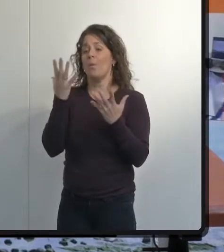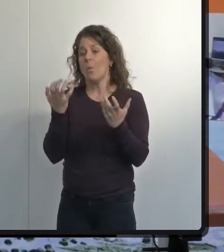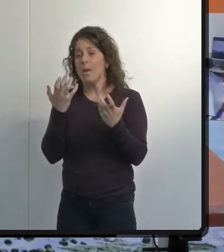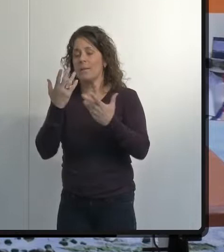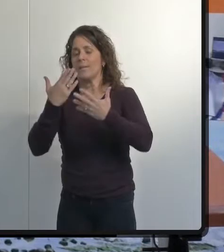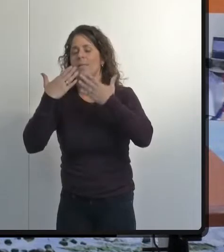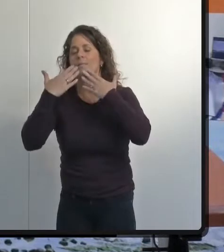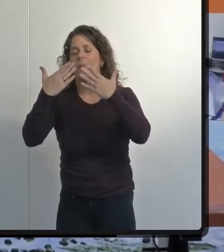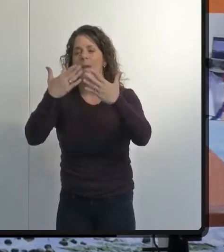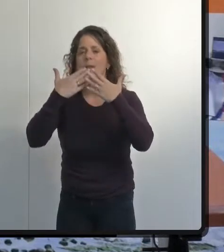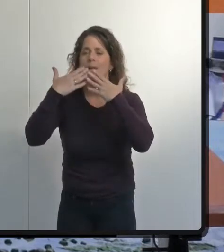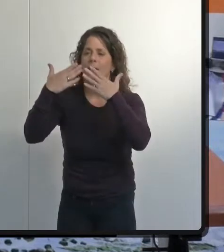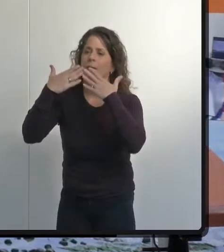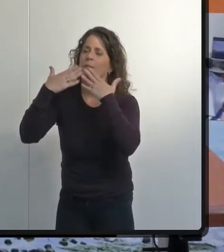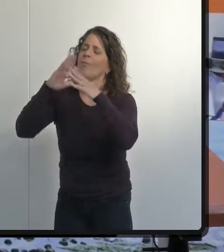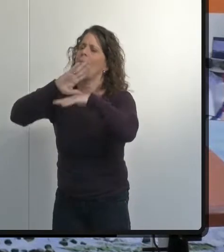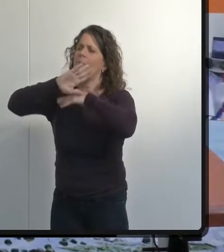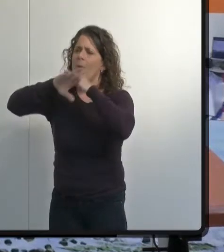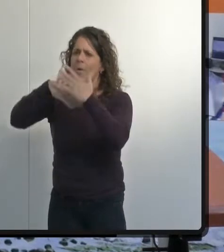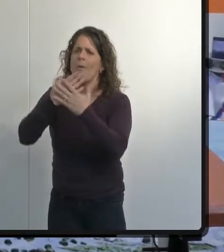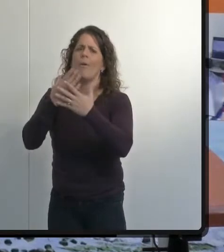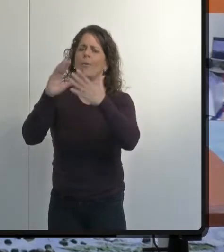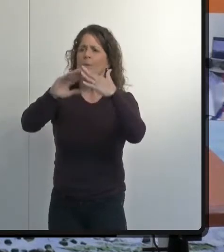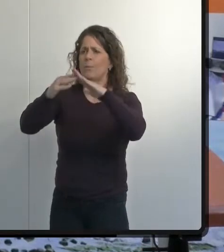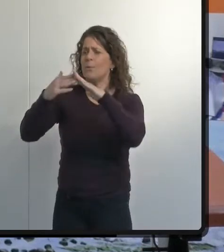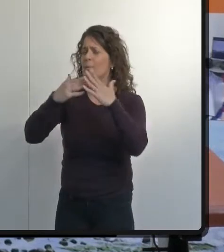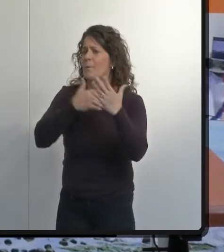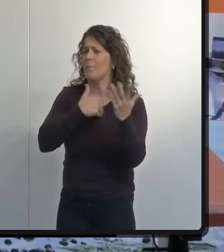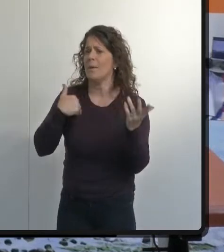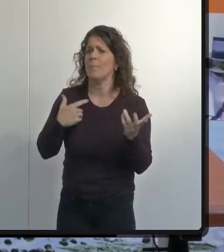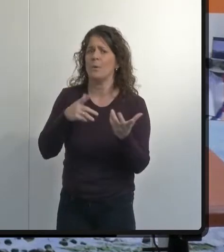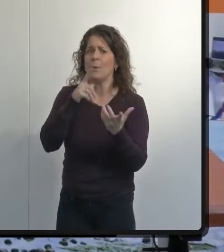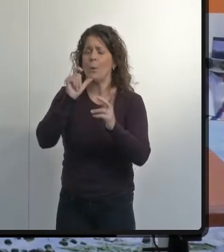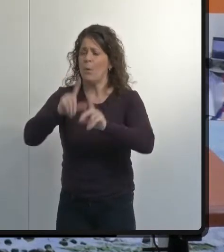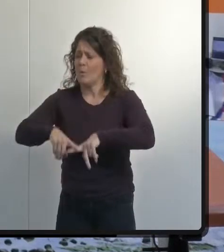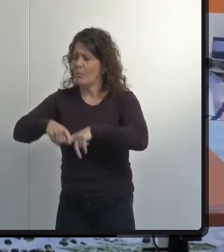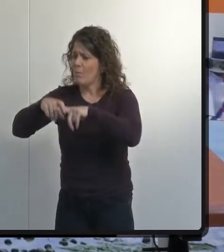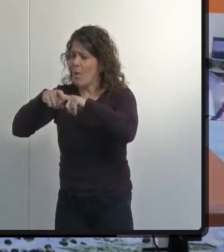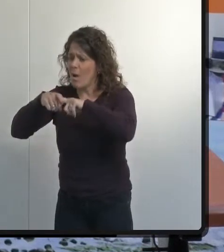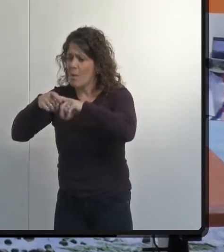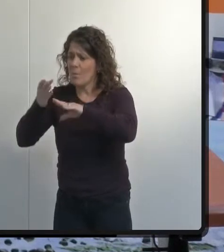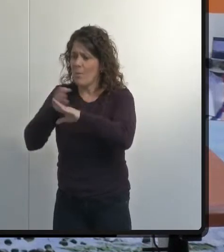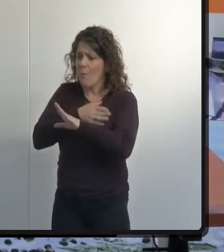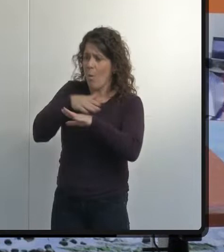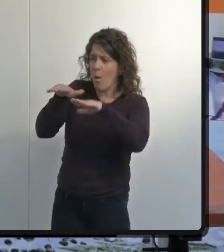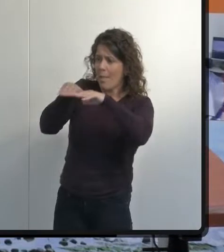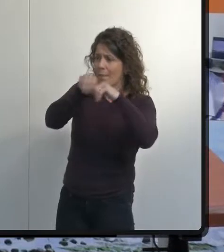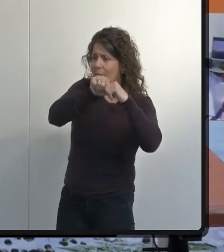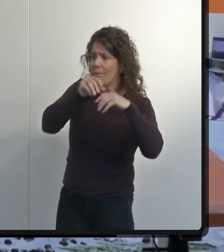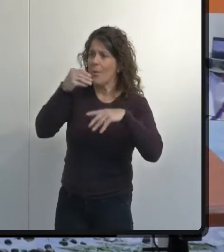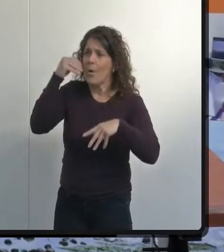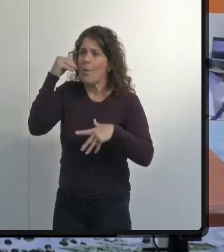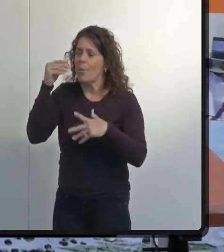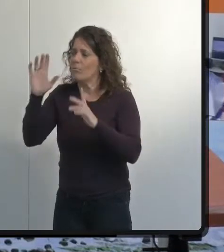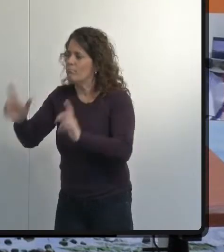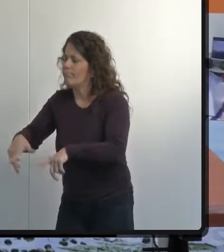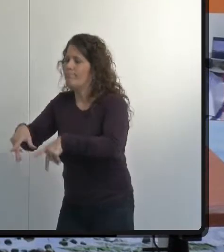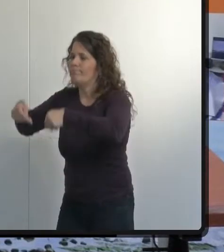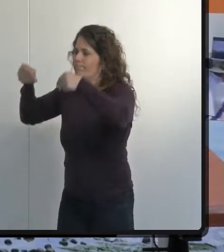thank every single community member that has paused before leaving their home to grab a face